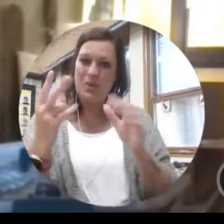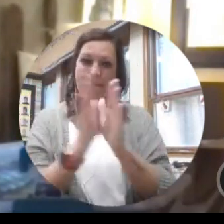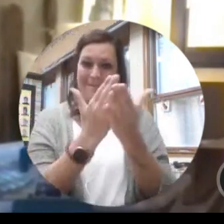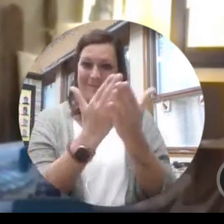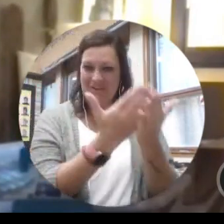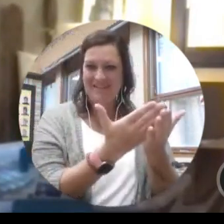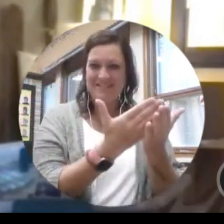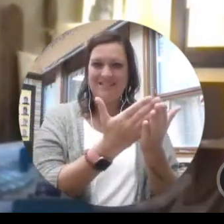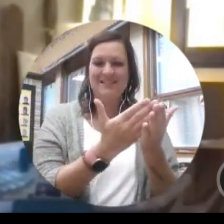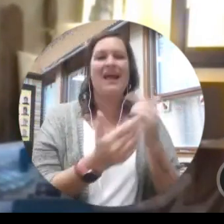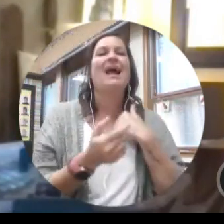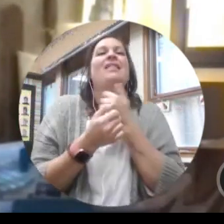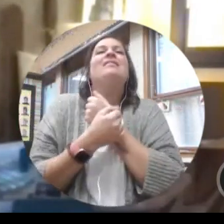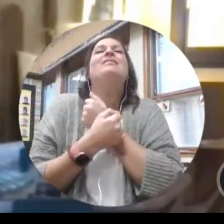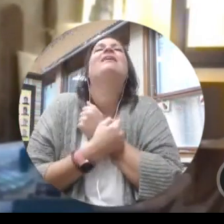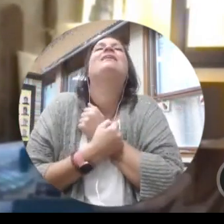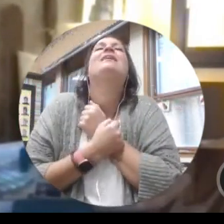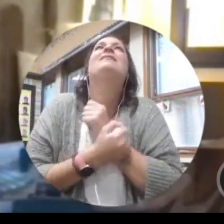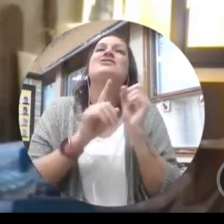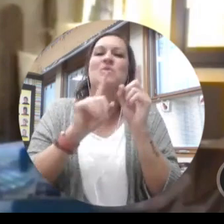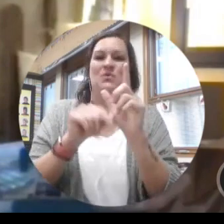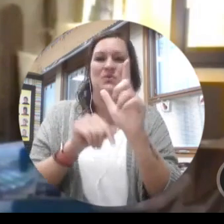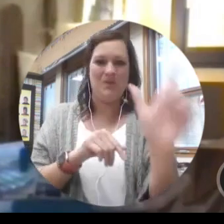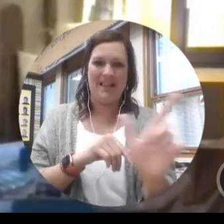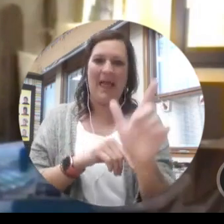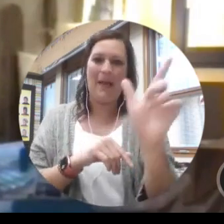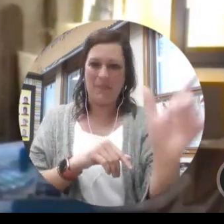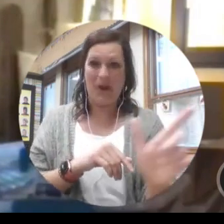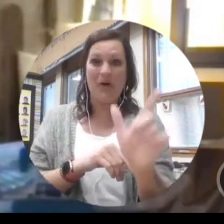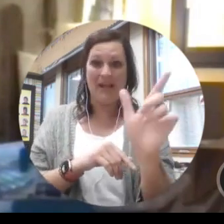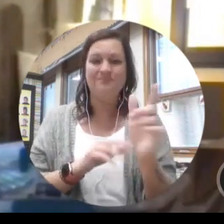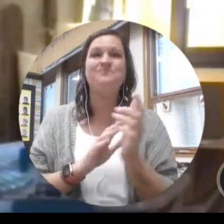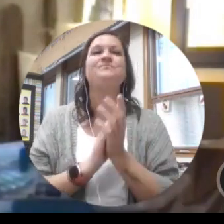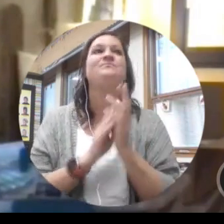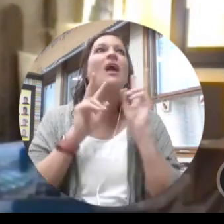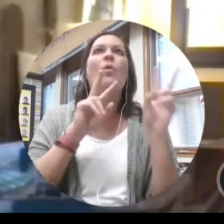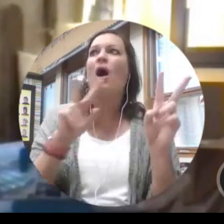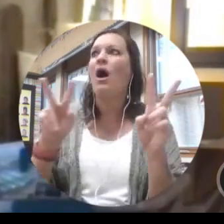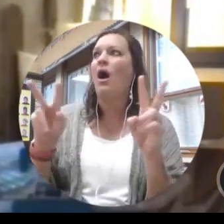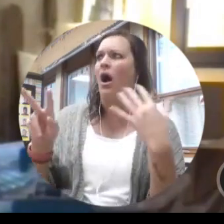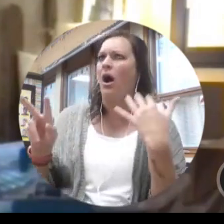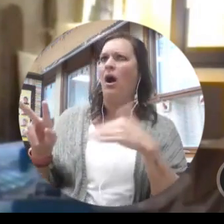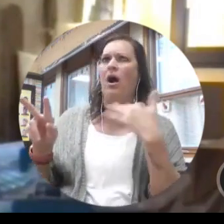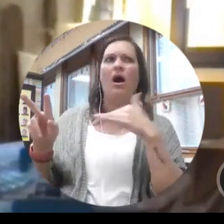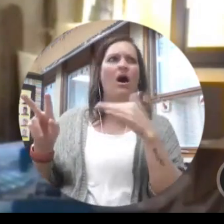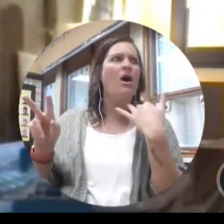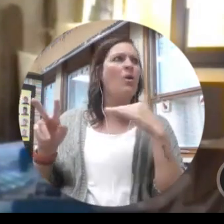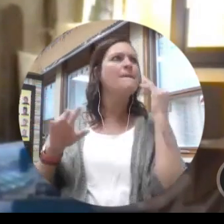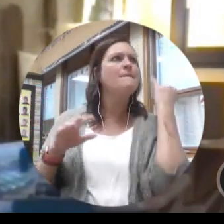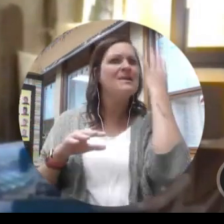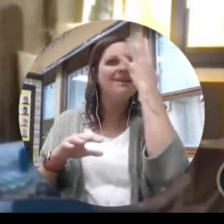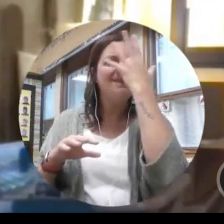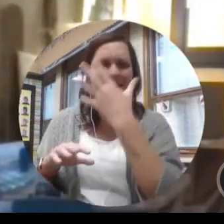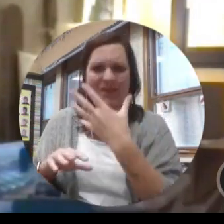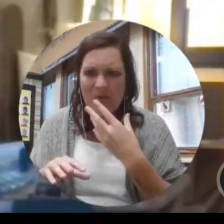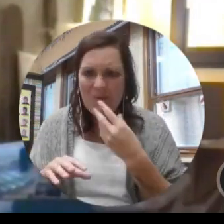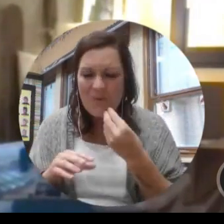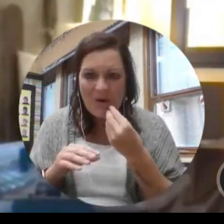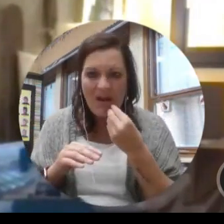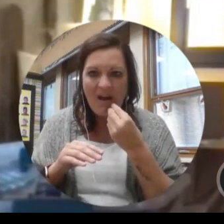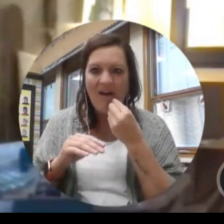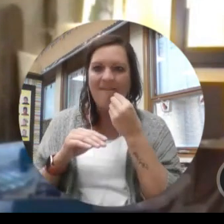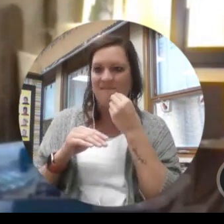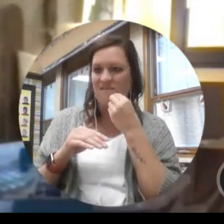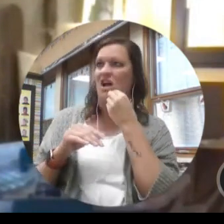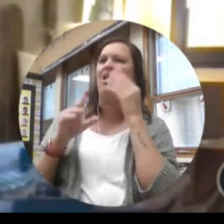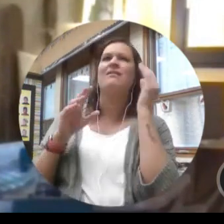this library was so bright and beautiful, I couldn't believe it was all for kids. Tissue paper tropical fish hung from the